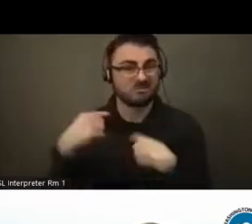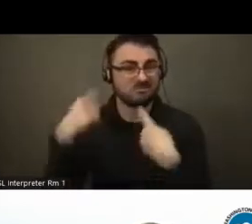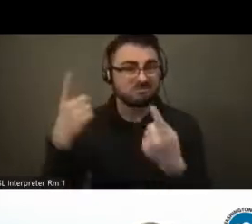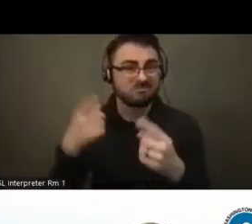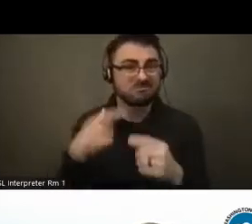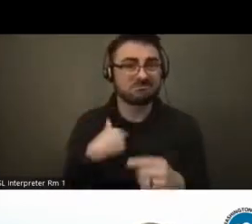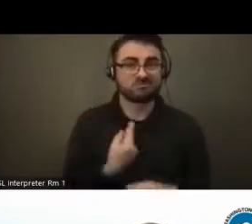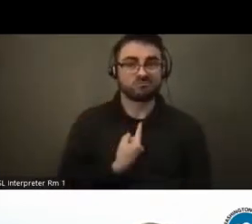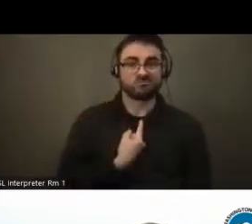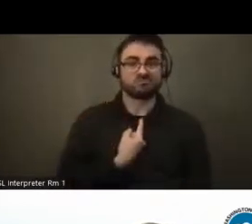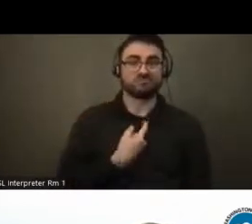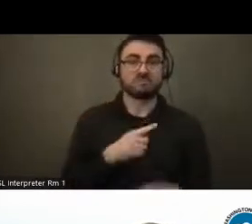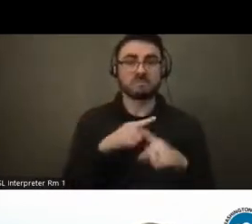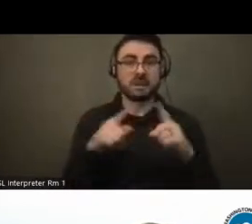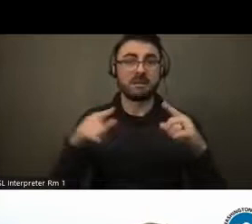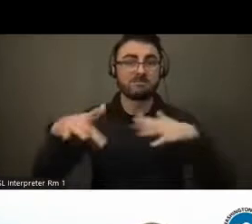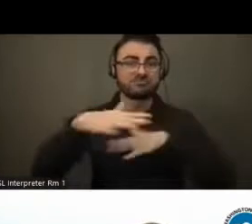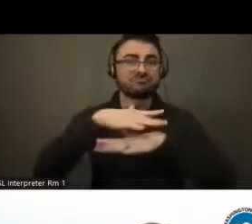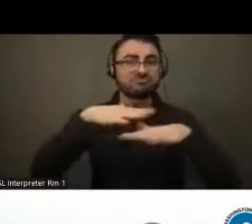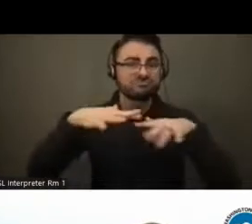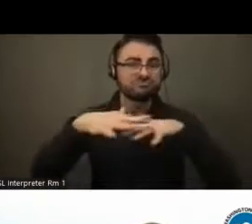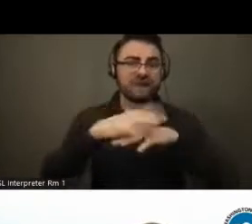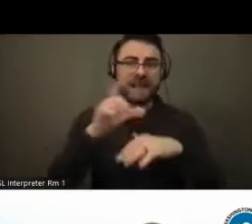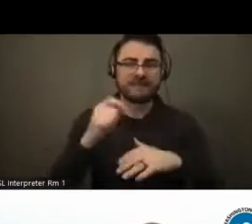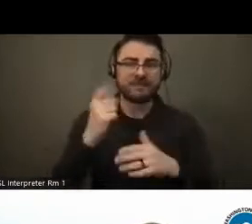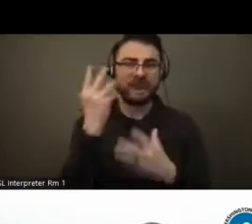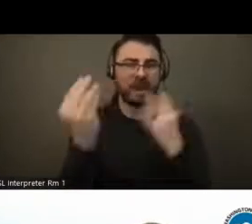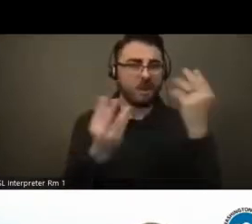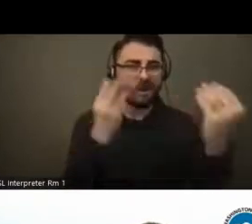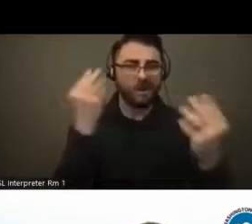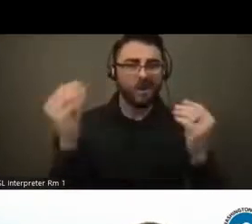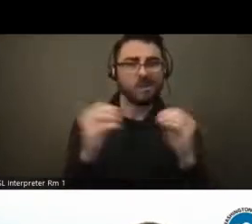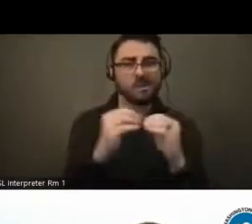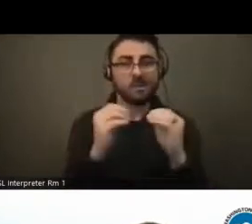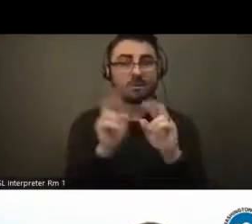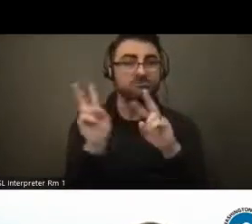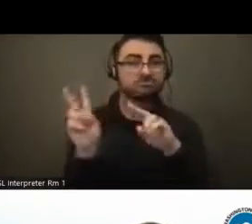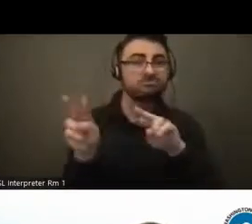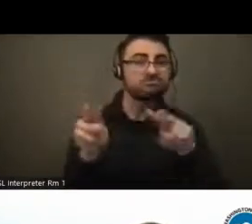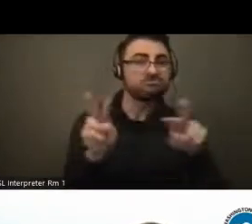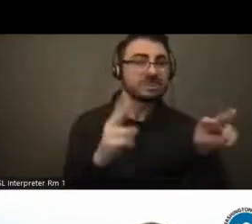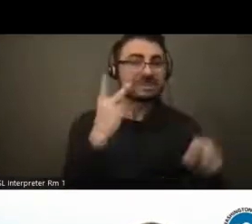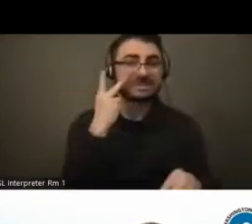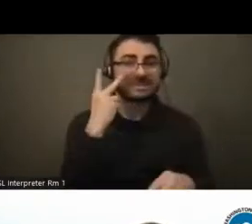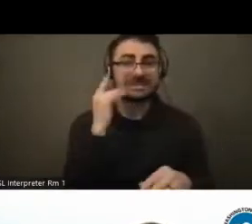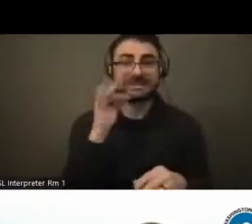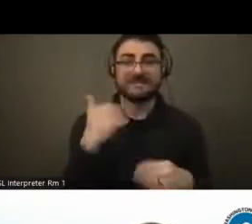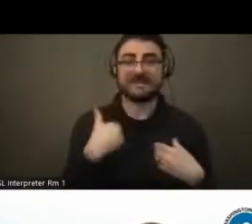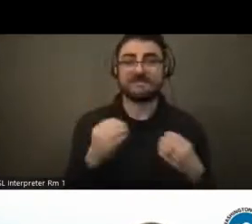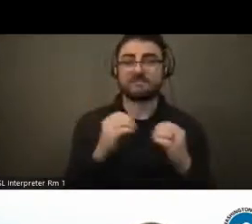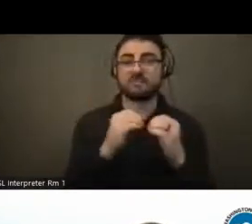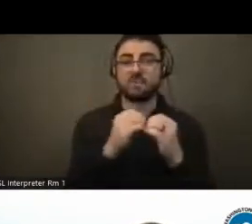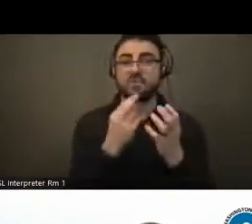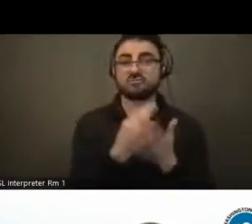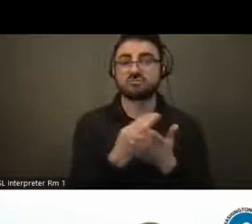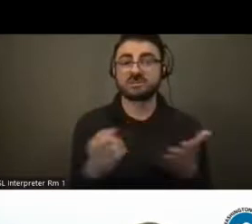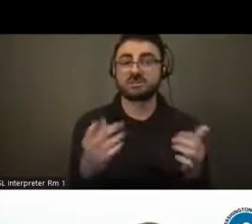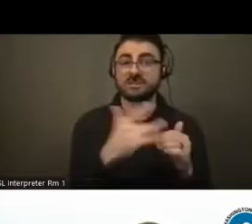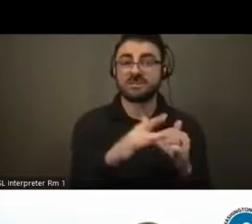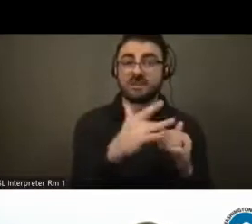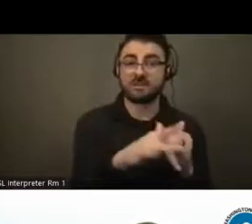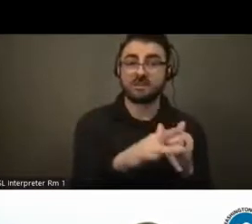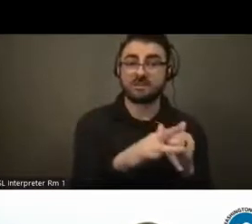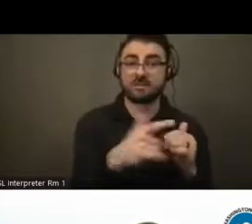I'll have to get out and about more and see if there are more resources available that I've just